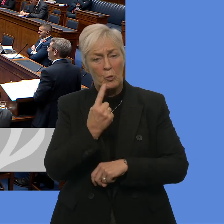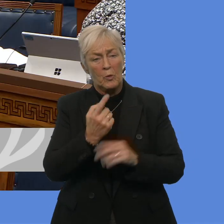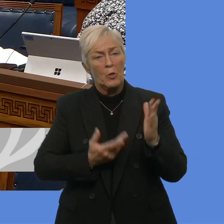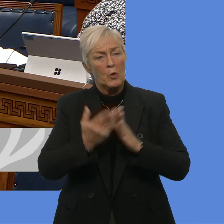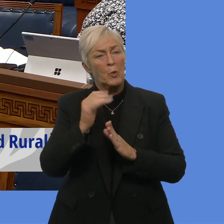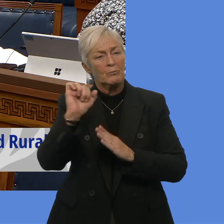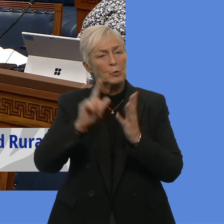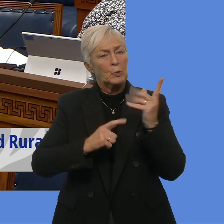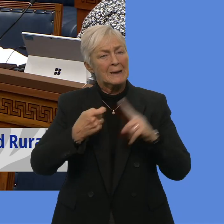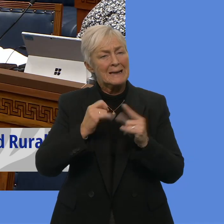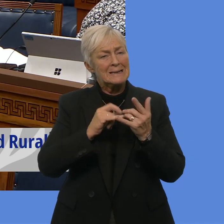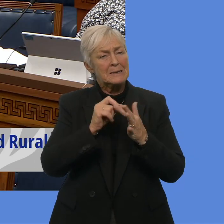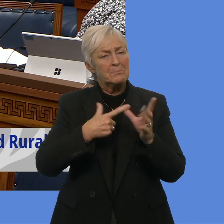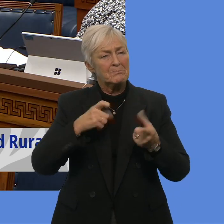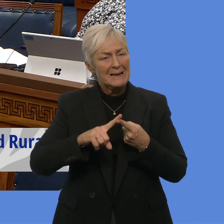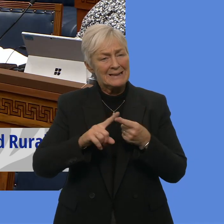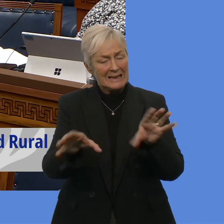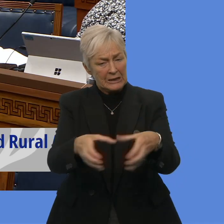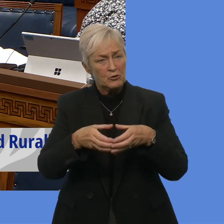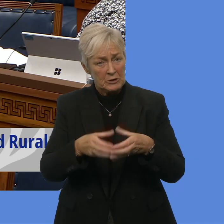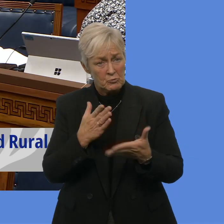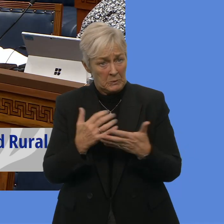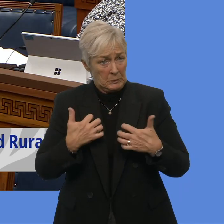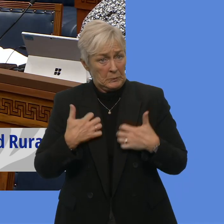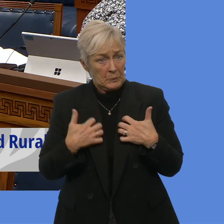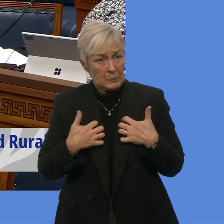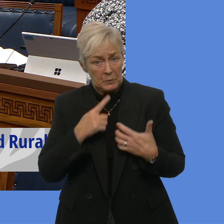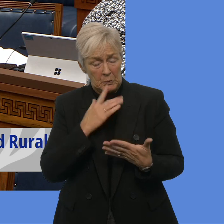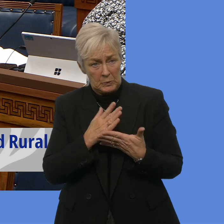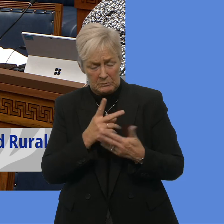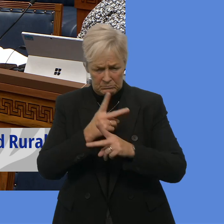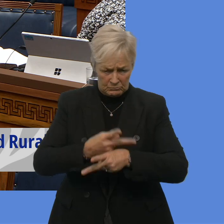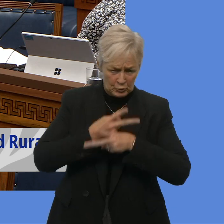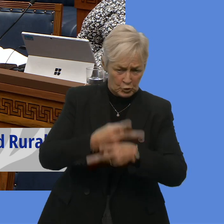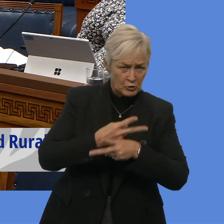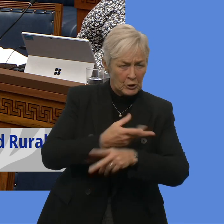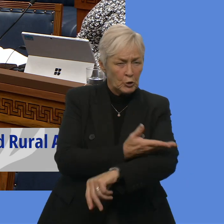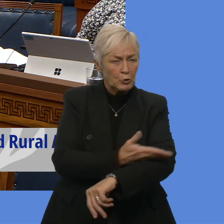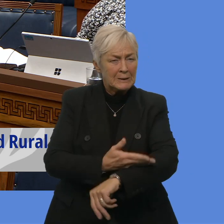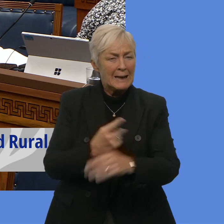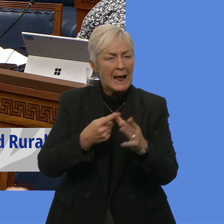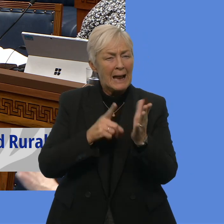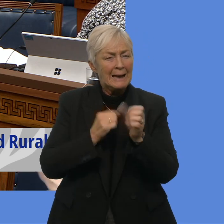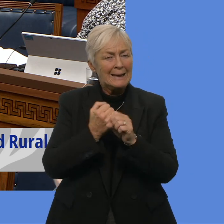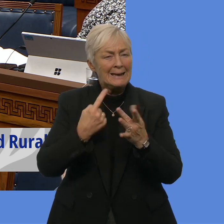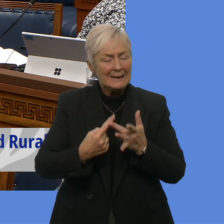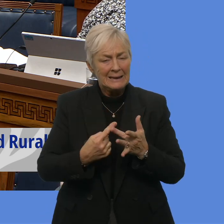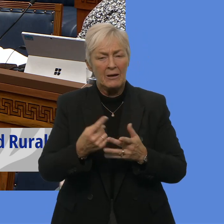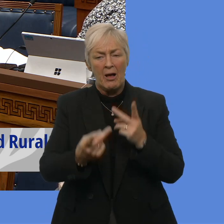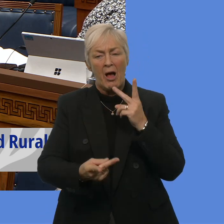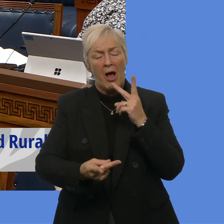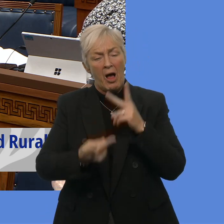Space Agency, quite significant level of interest in relation to that, and that's about monitoring blue-green algae. The other one's in terms of